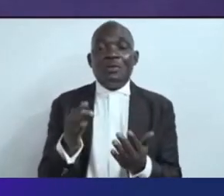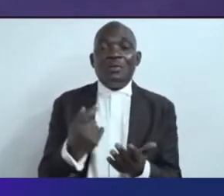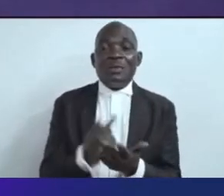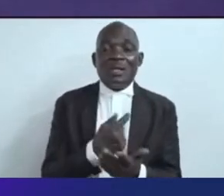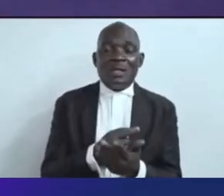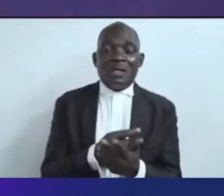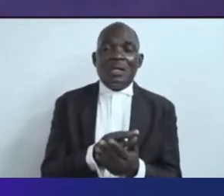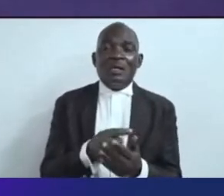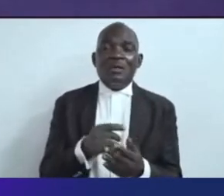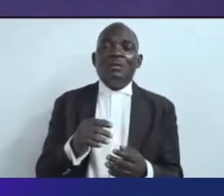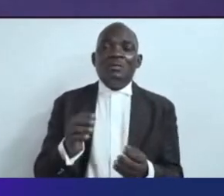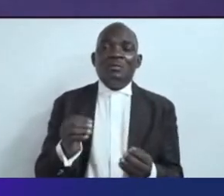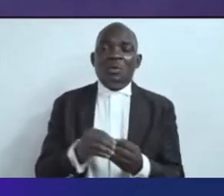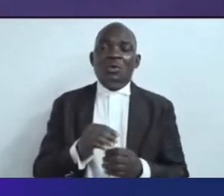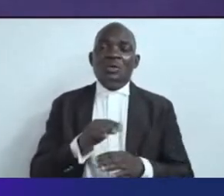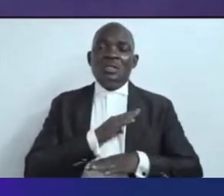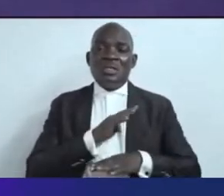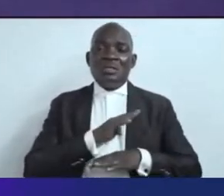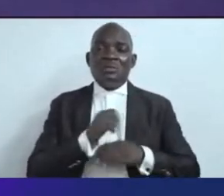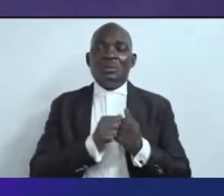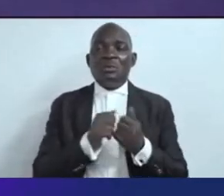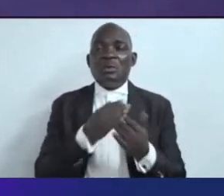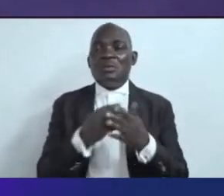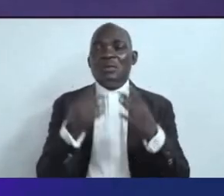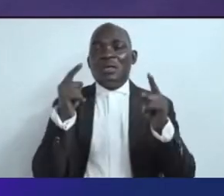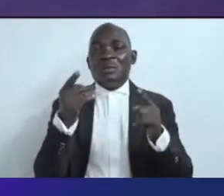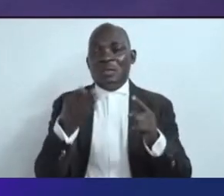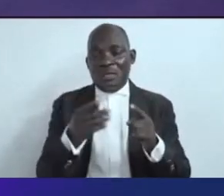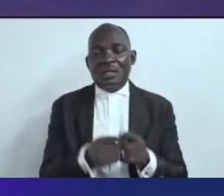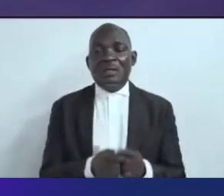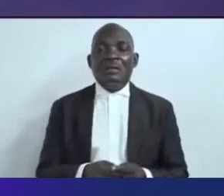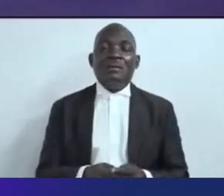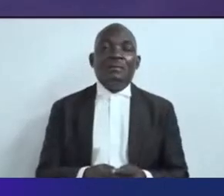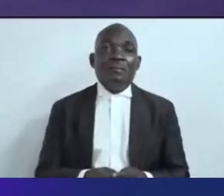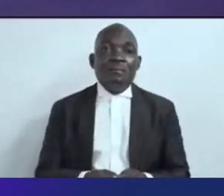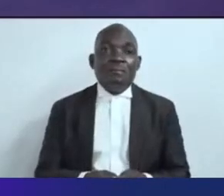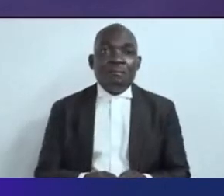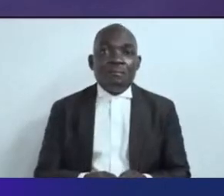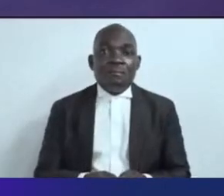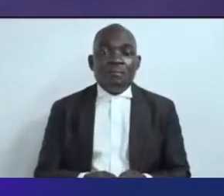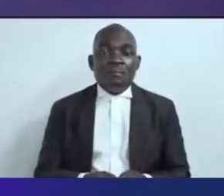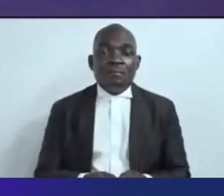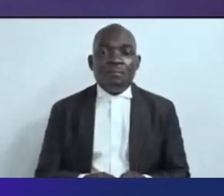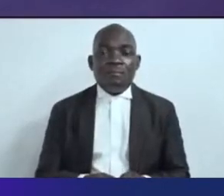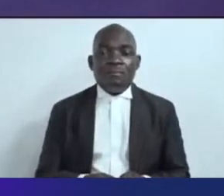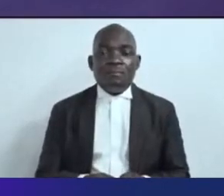quite satisfied with the progress of recovery of this economy.